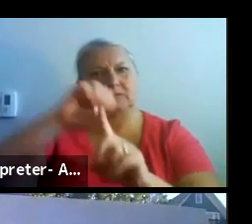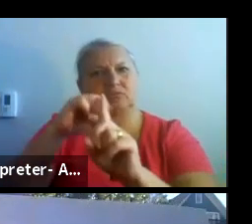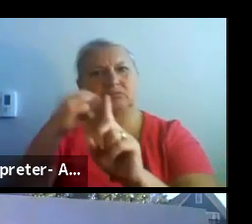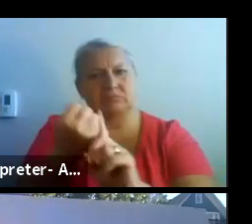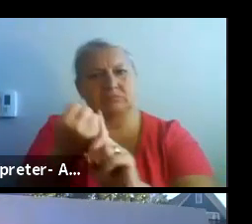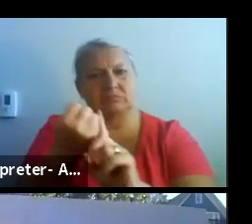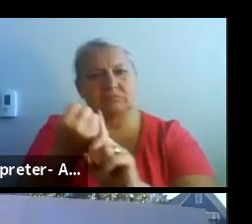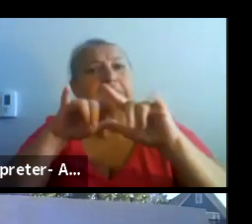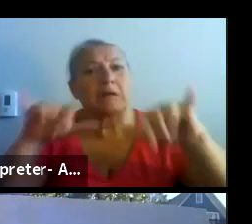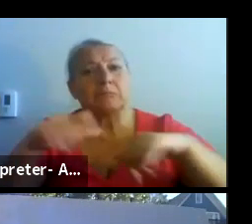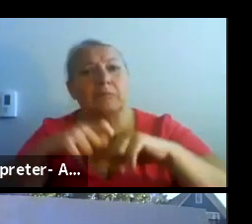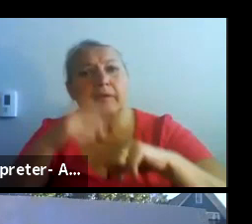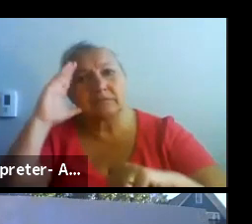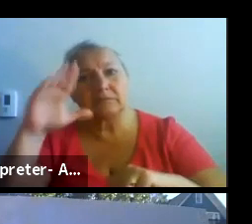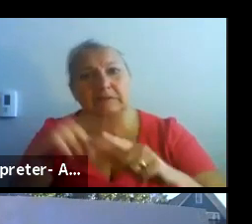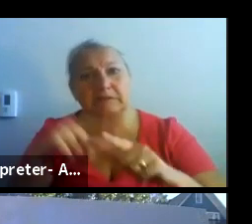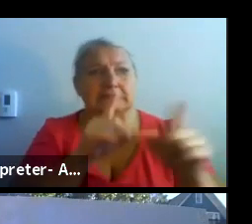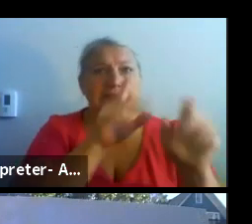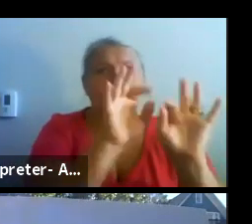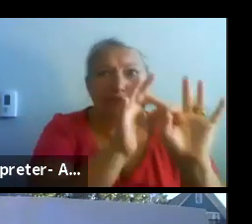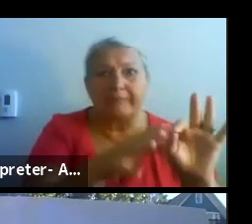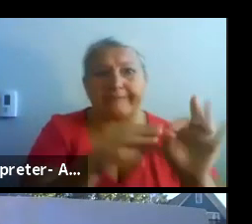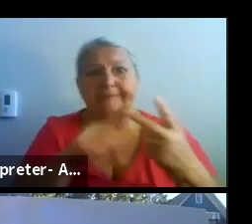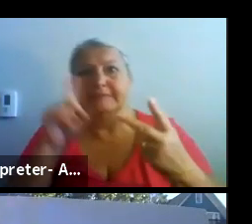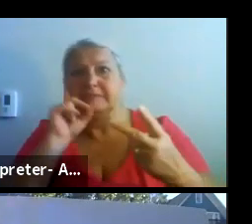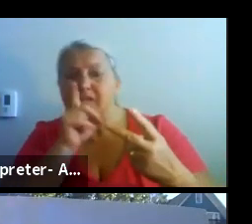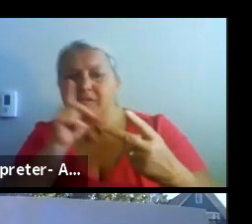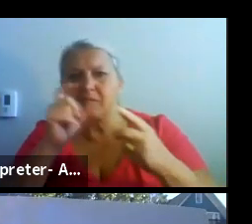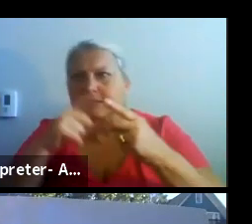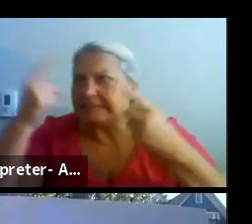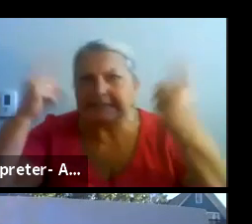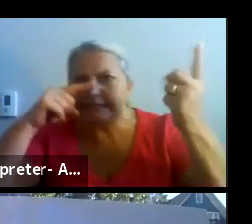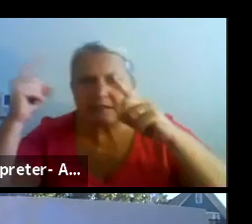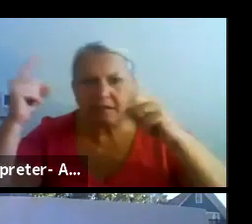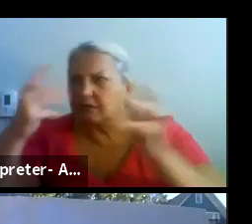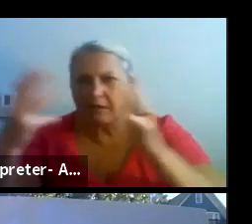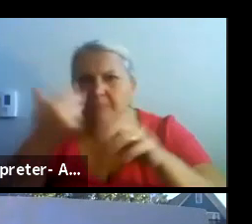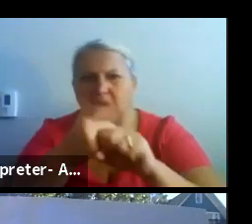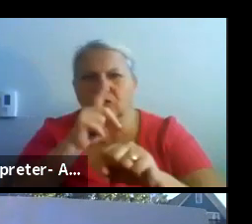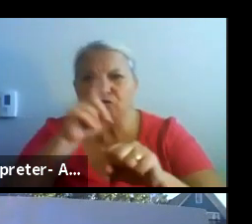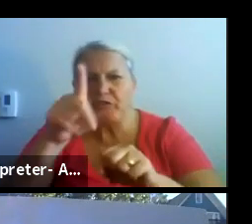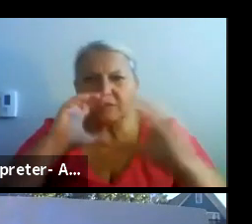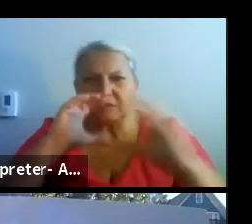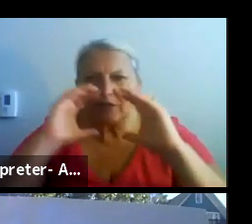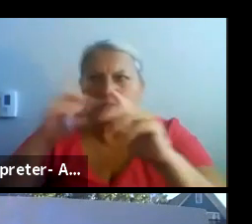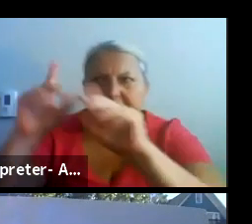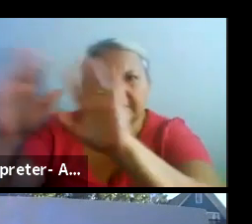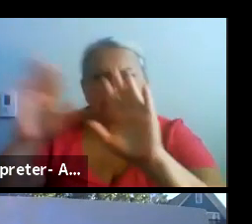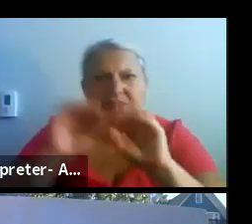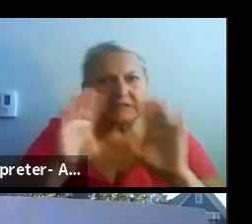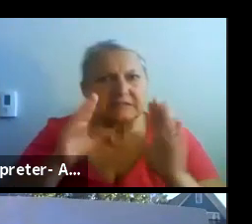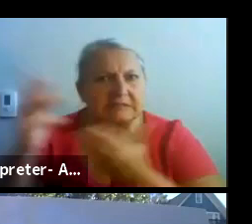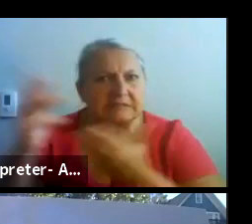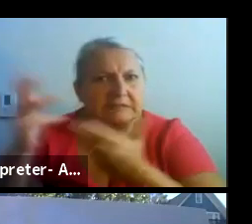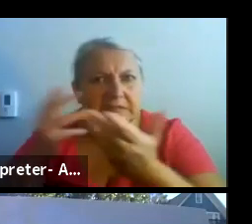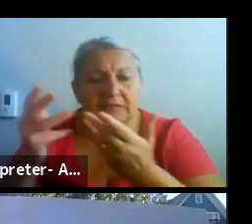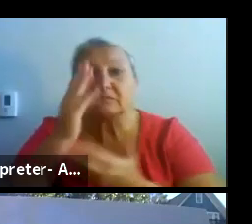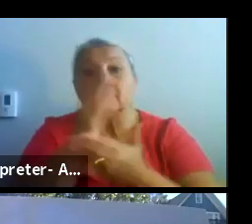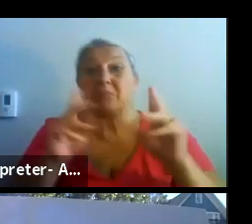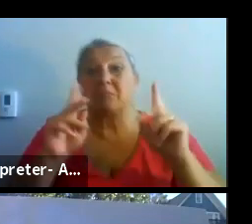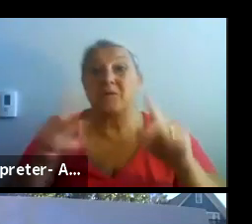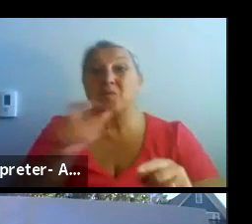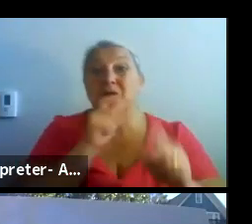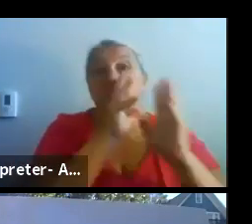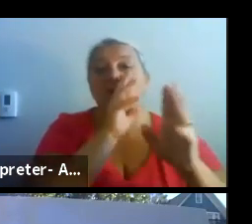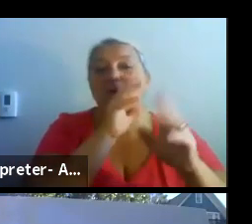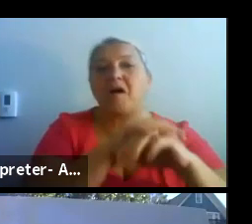folks and interpreters have to work extra hard together to ensure clarity and communication that some people who use spoken English may take